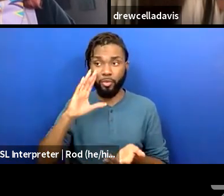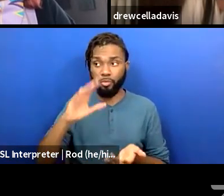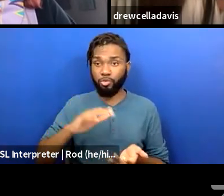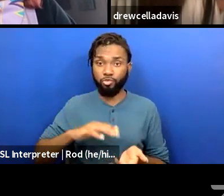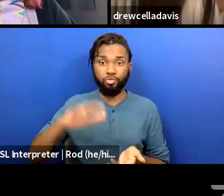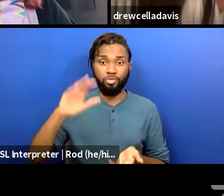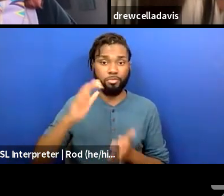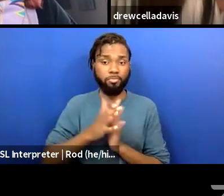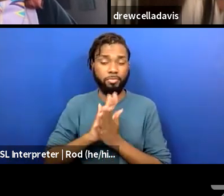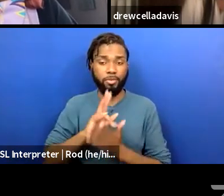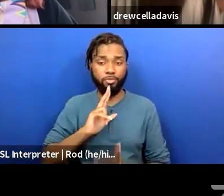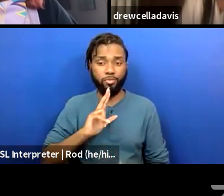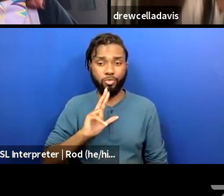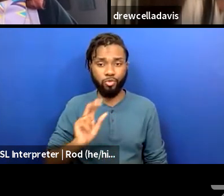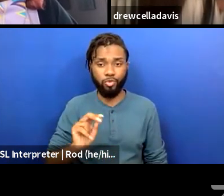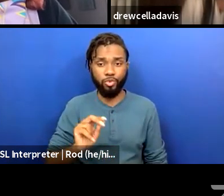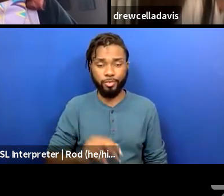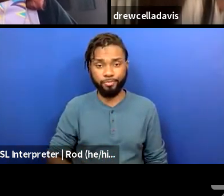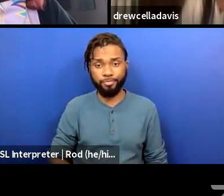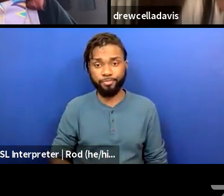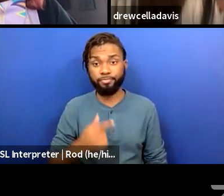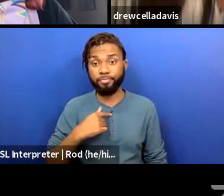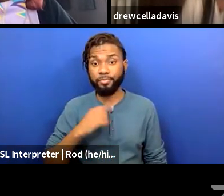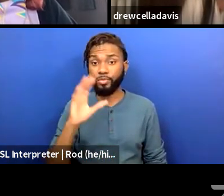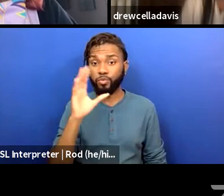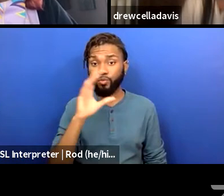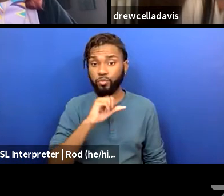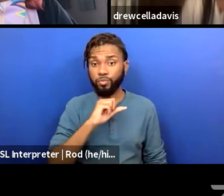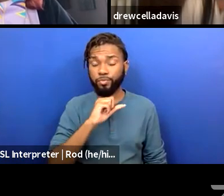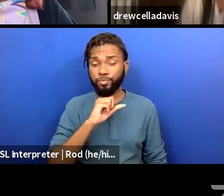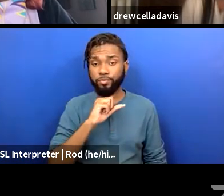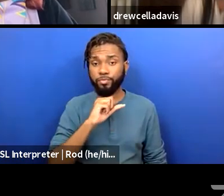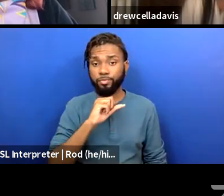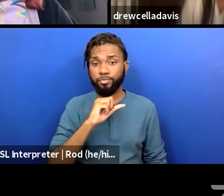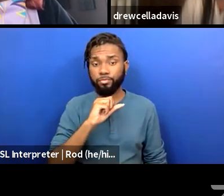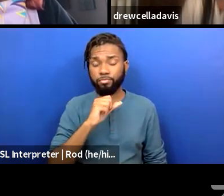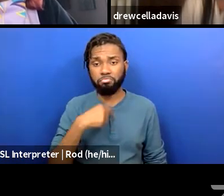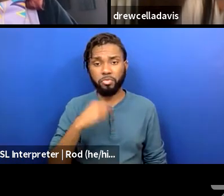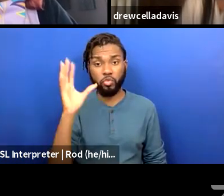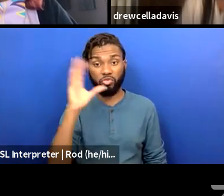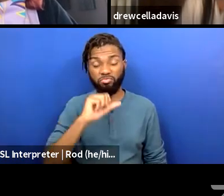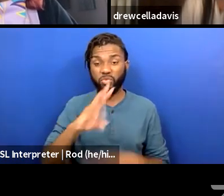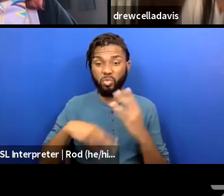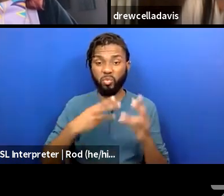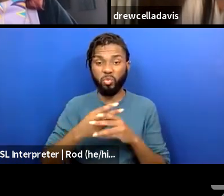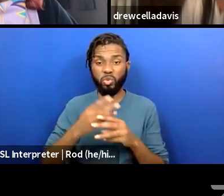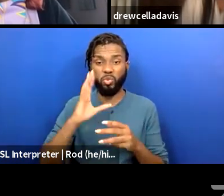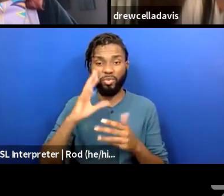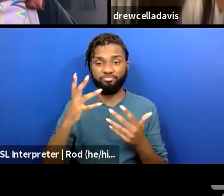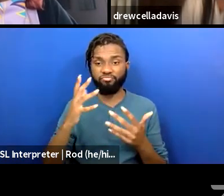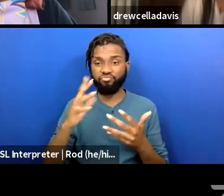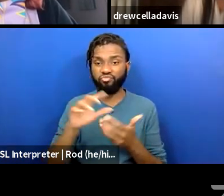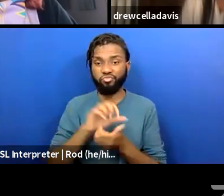30. I assumed that the world would be destroyed.